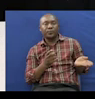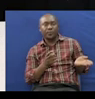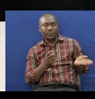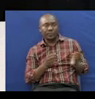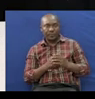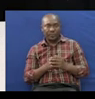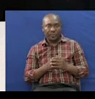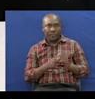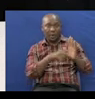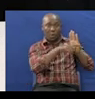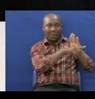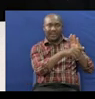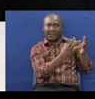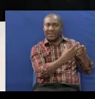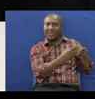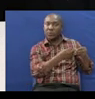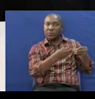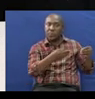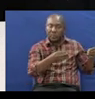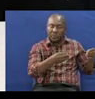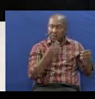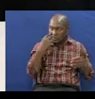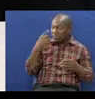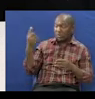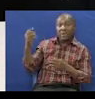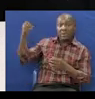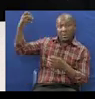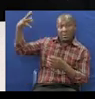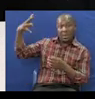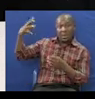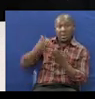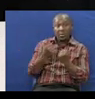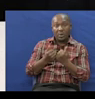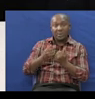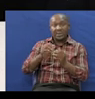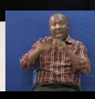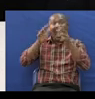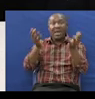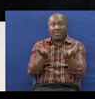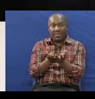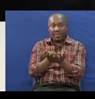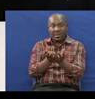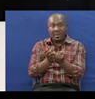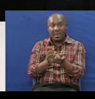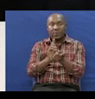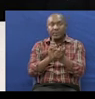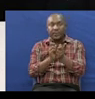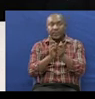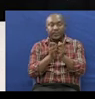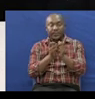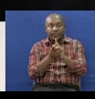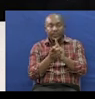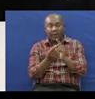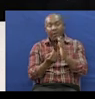experience or see the sun earlier than those people who are in the west. This is because the